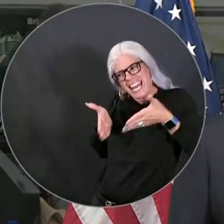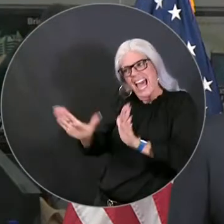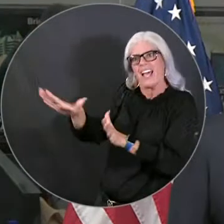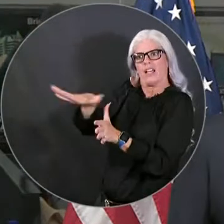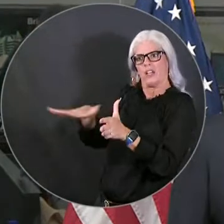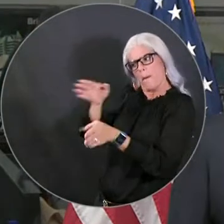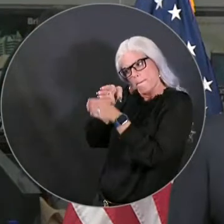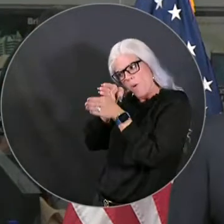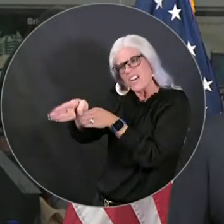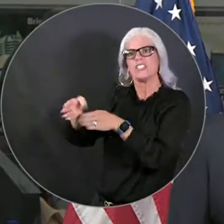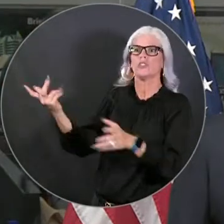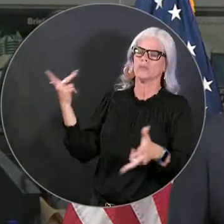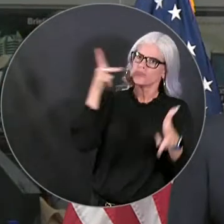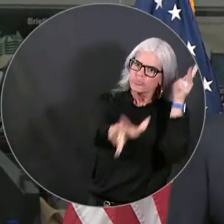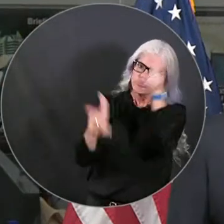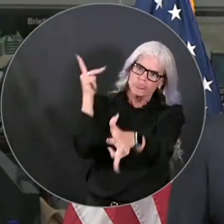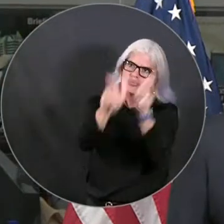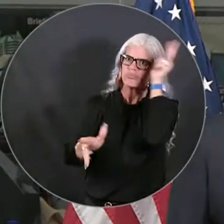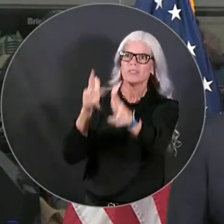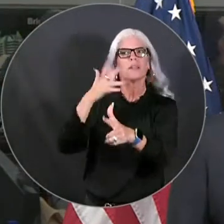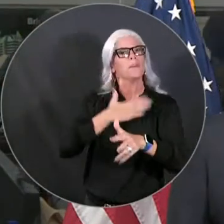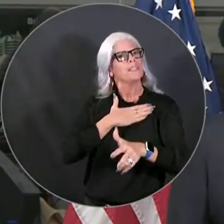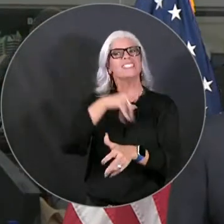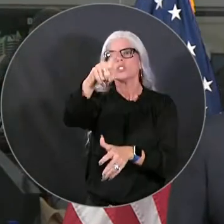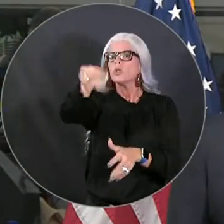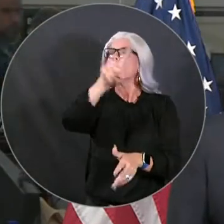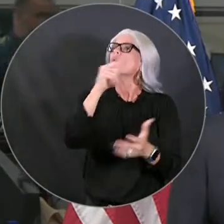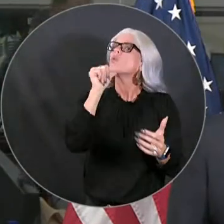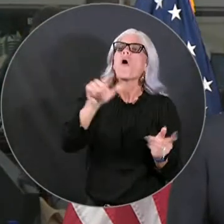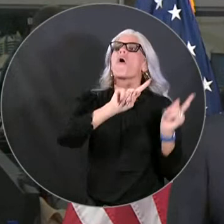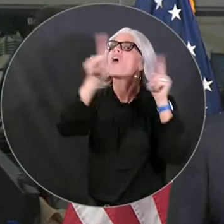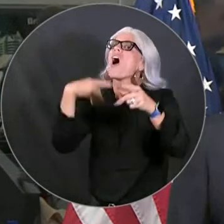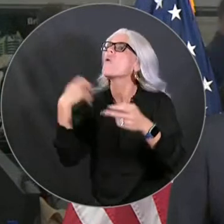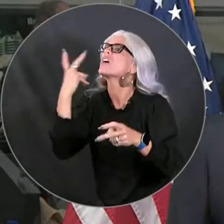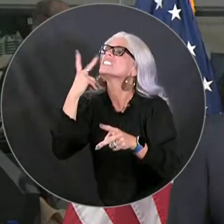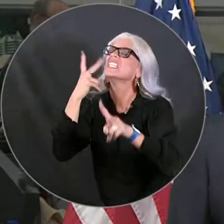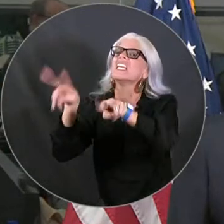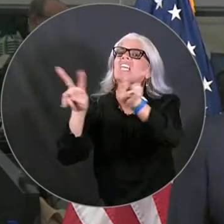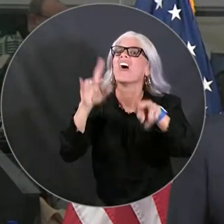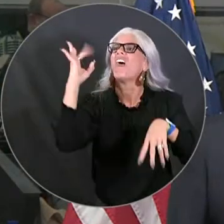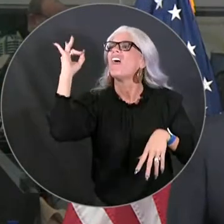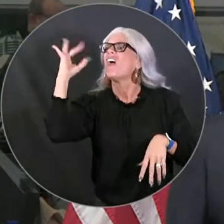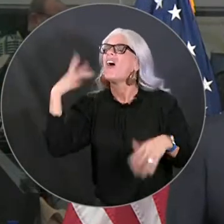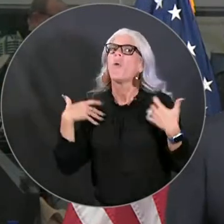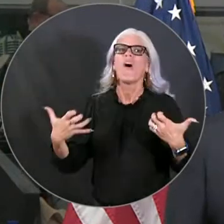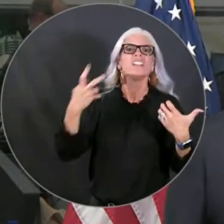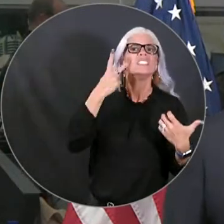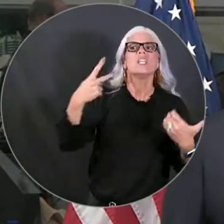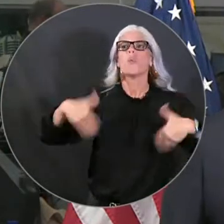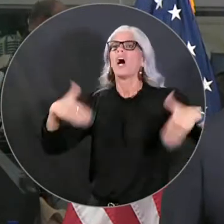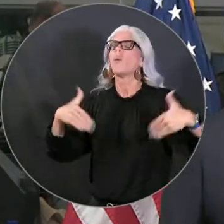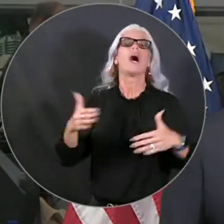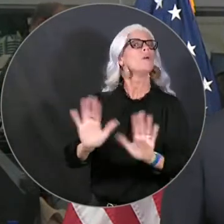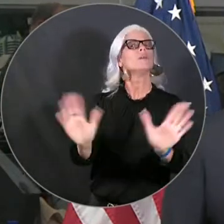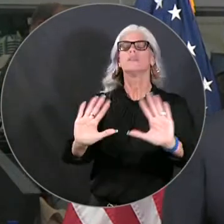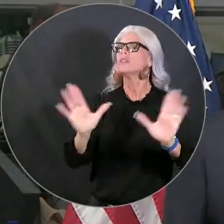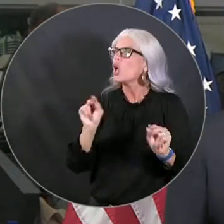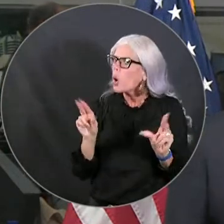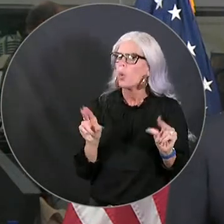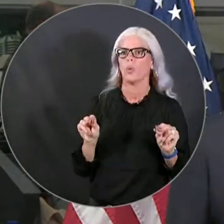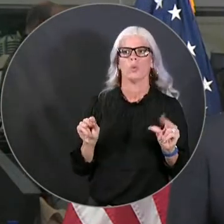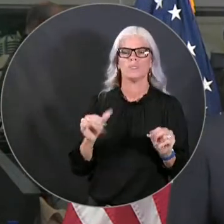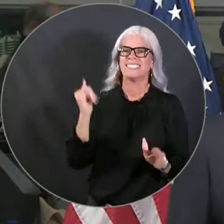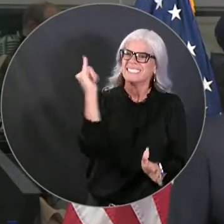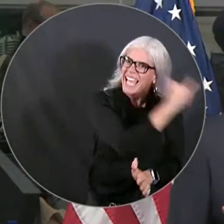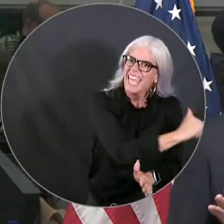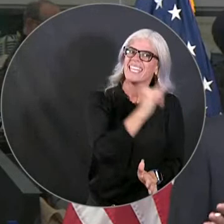quicker if we don't have to maneuver around individuals that are just coming into area to look around. So please, stay out of the area,